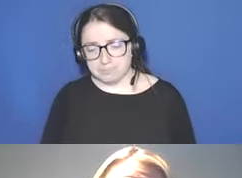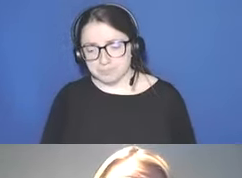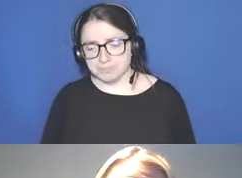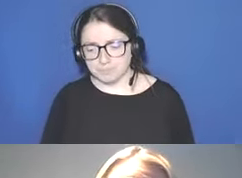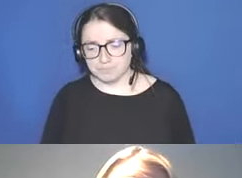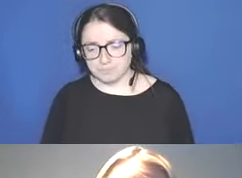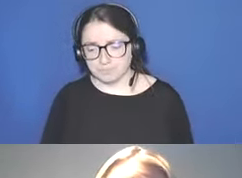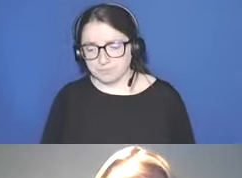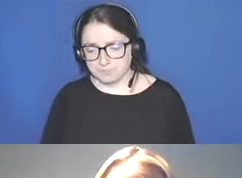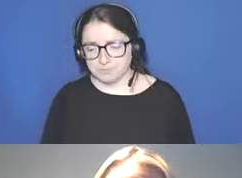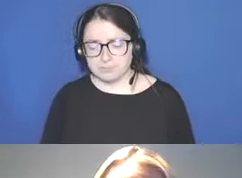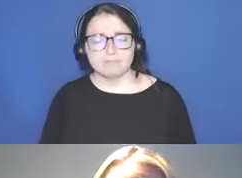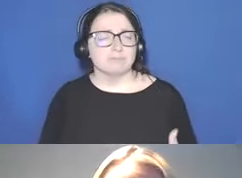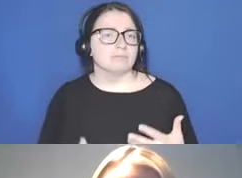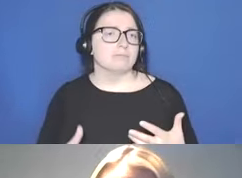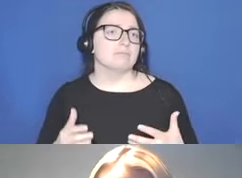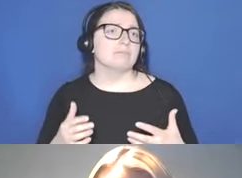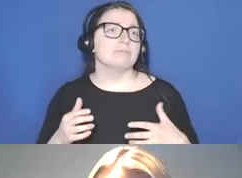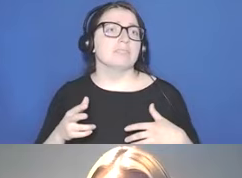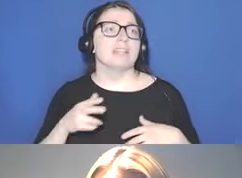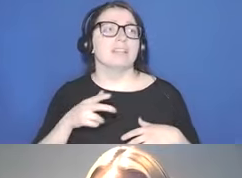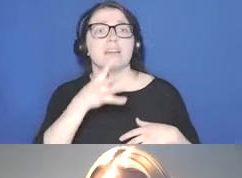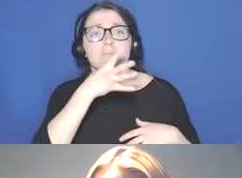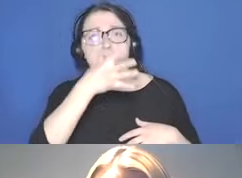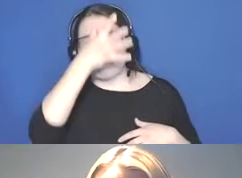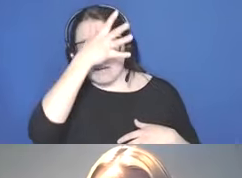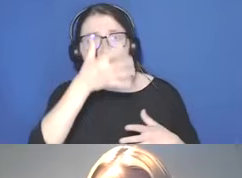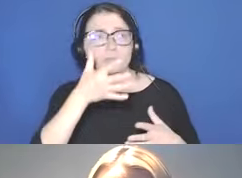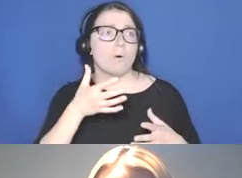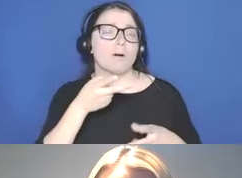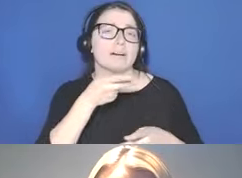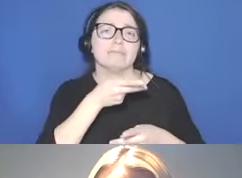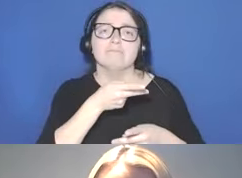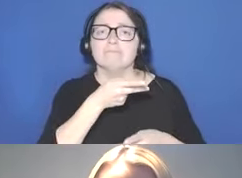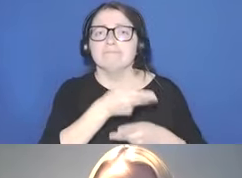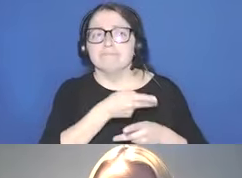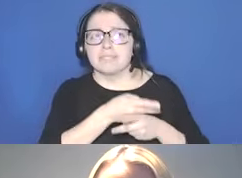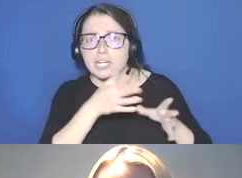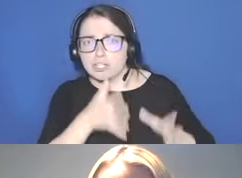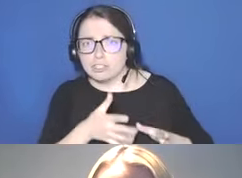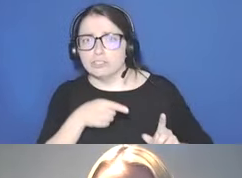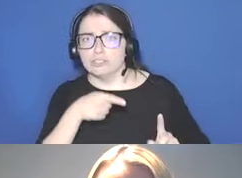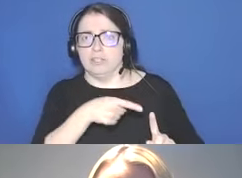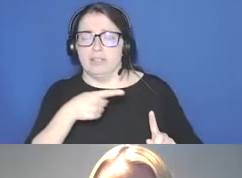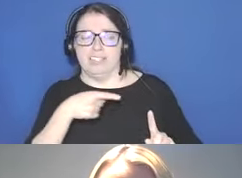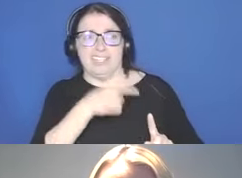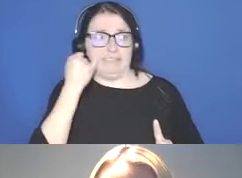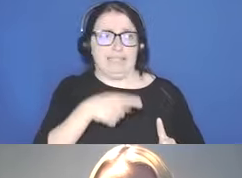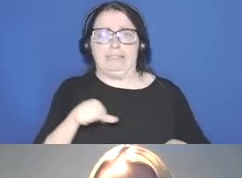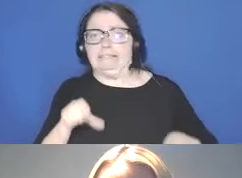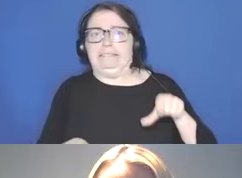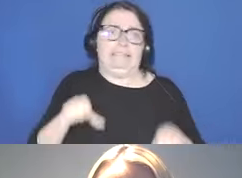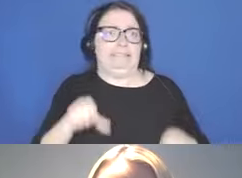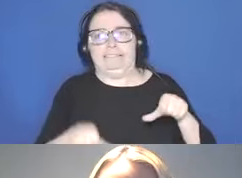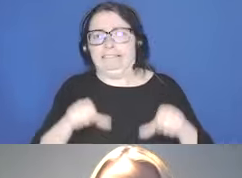approaching a parent or caregiver who is maybe having reservations about going to get that diagnosis or talk